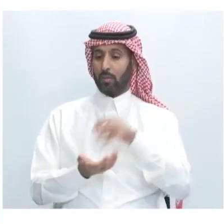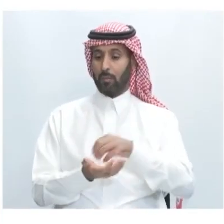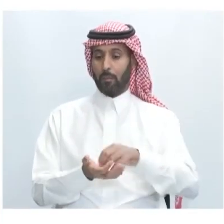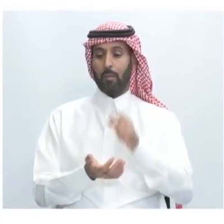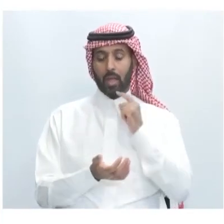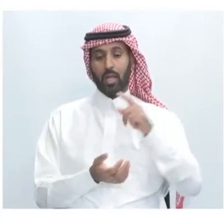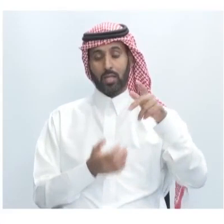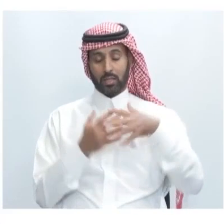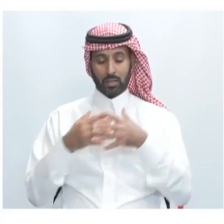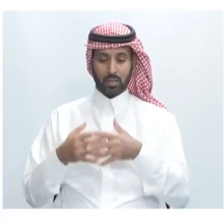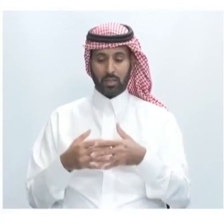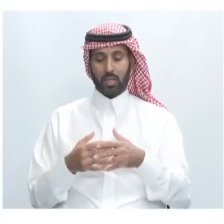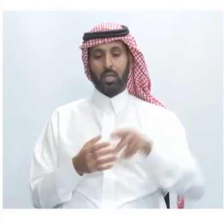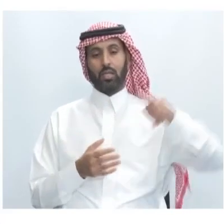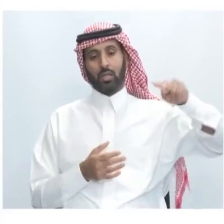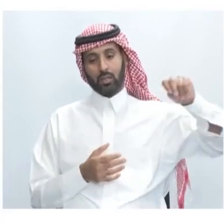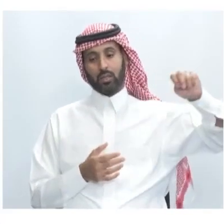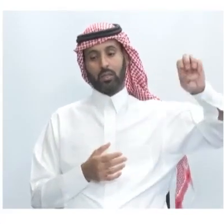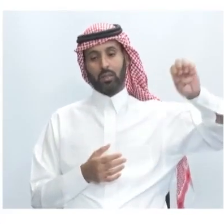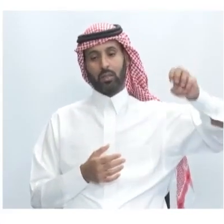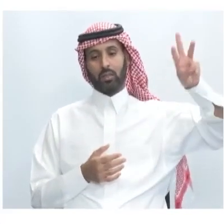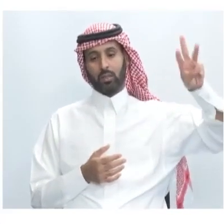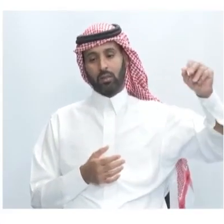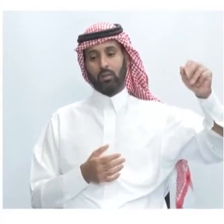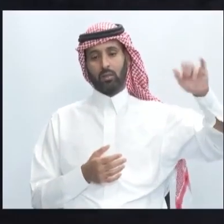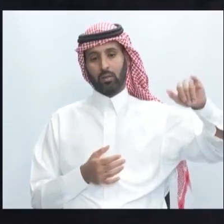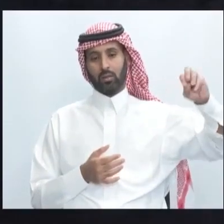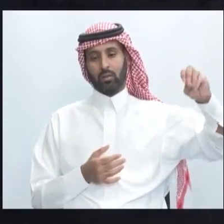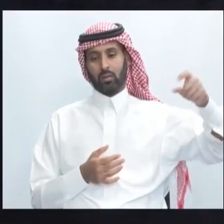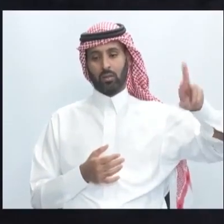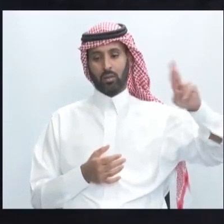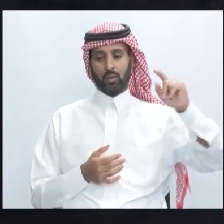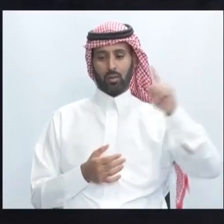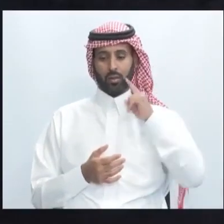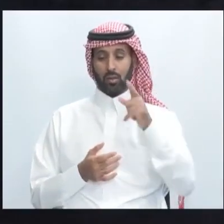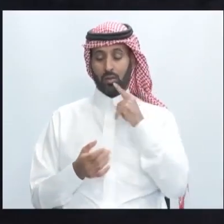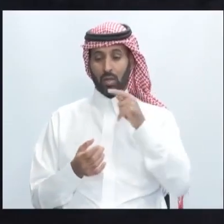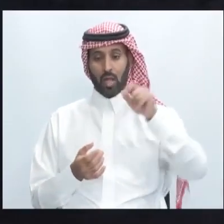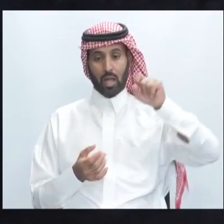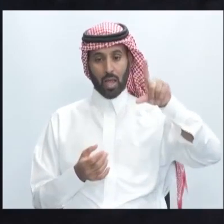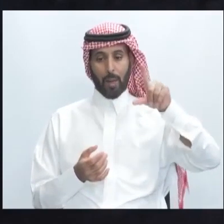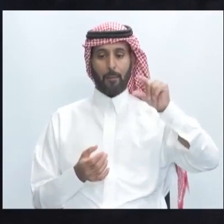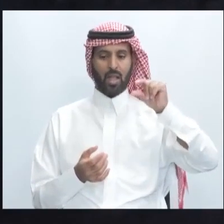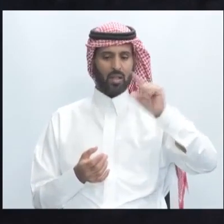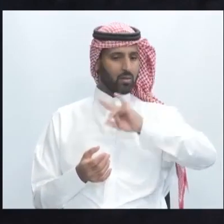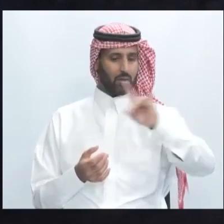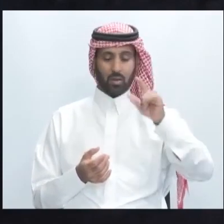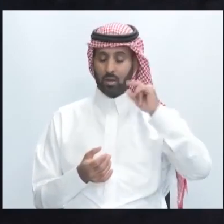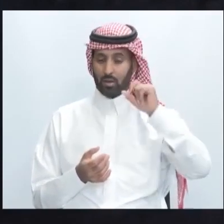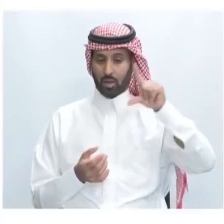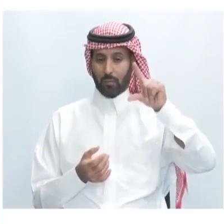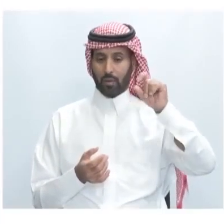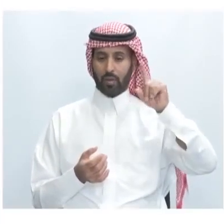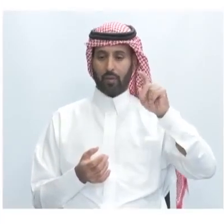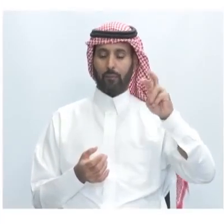like New York, organizations like Microsoft. So when you name these, always use the capital letter. The